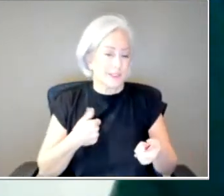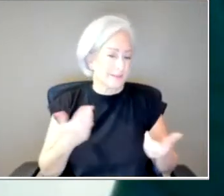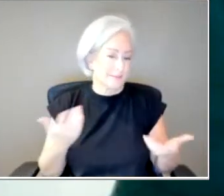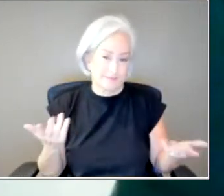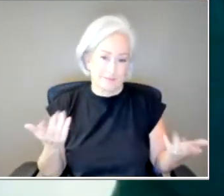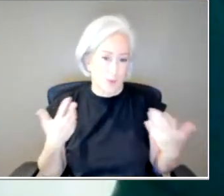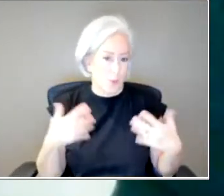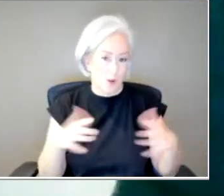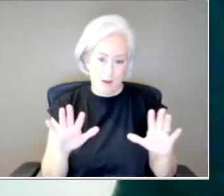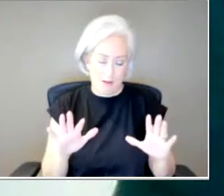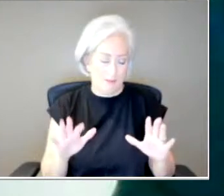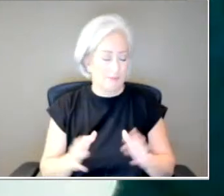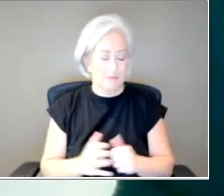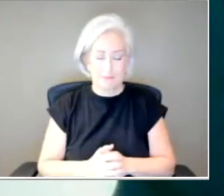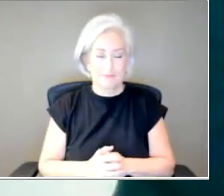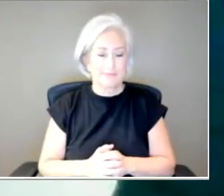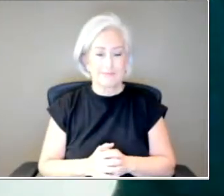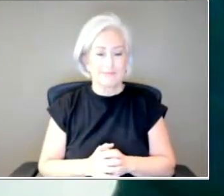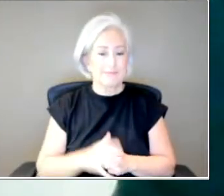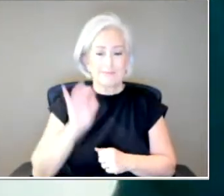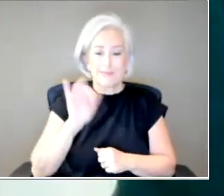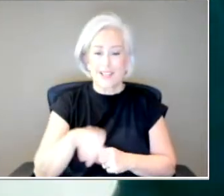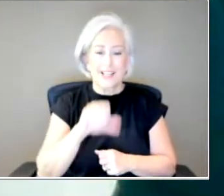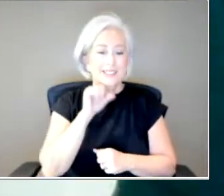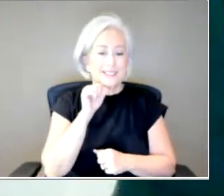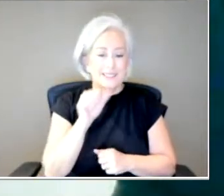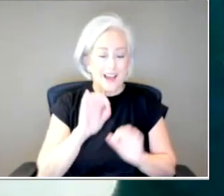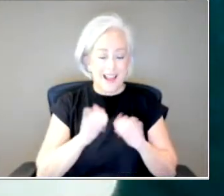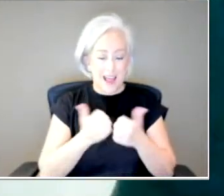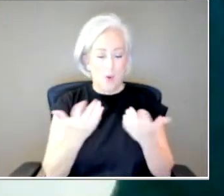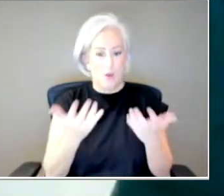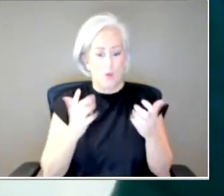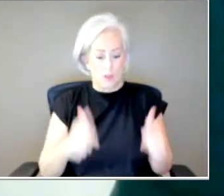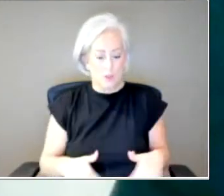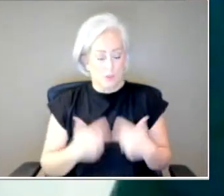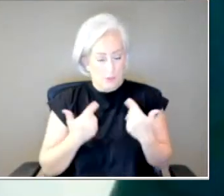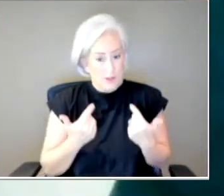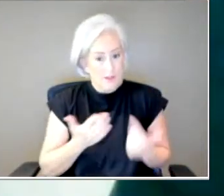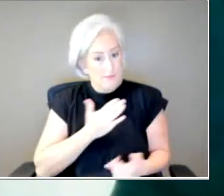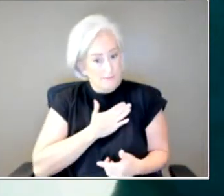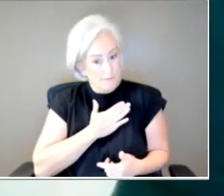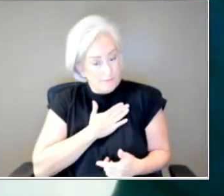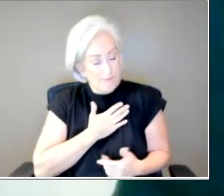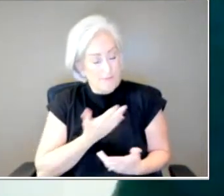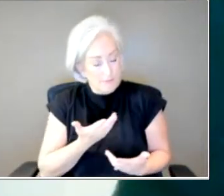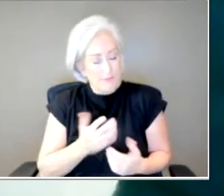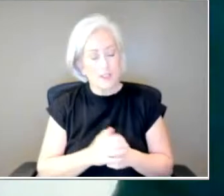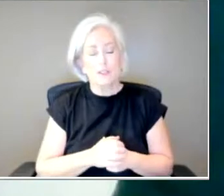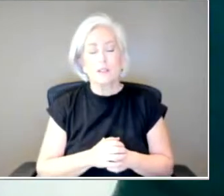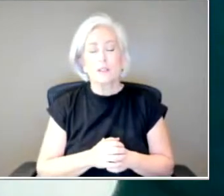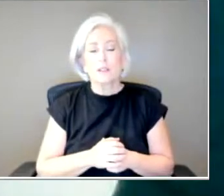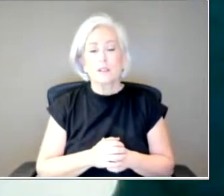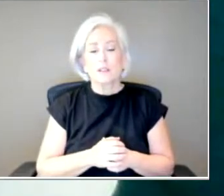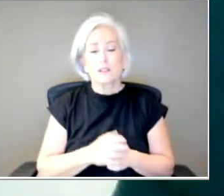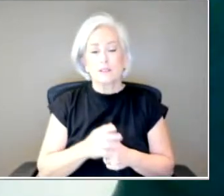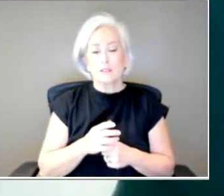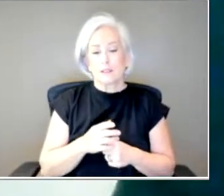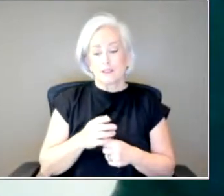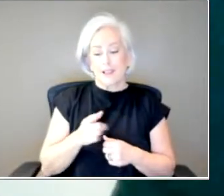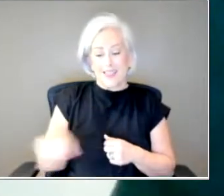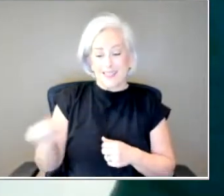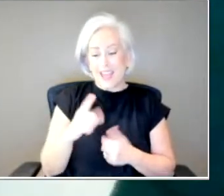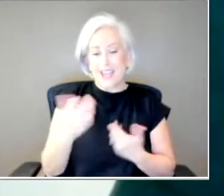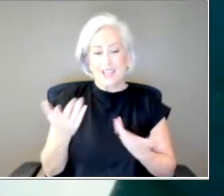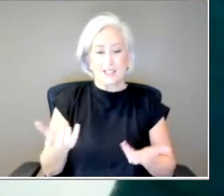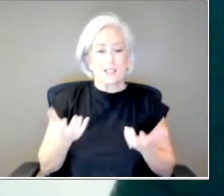That's not the way I want to live my life. But it was also, they didn't want to